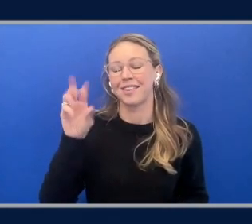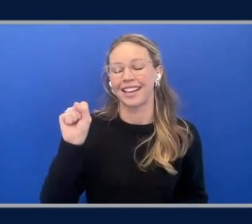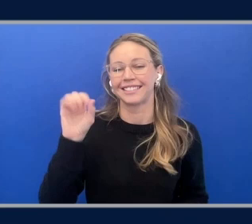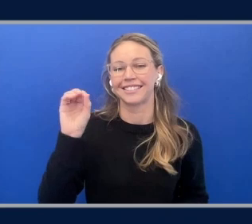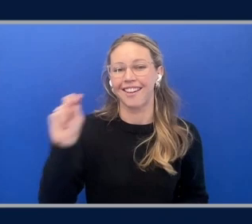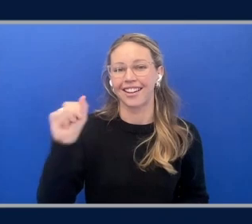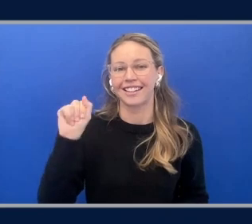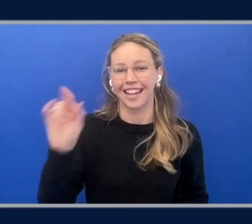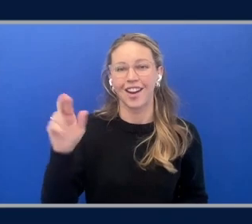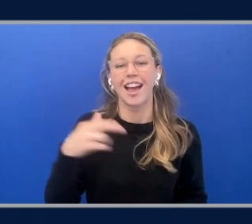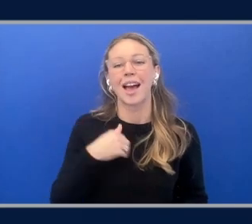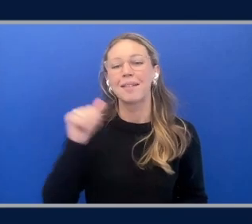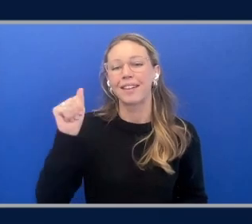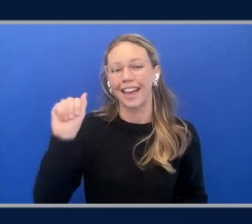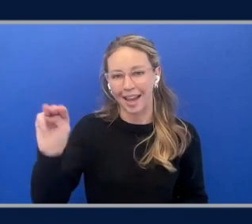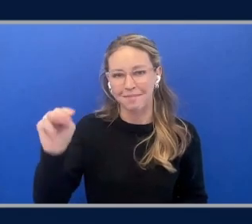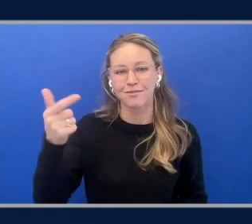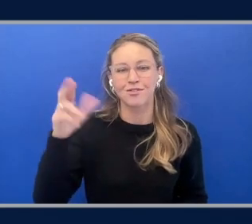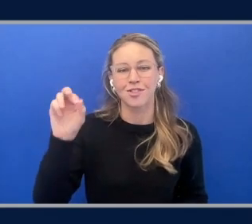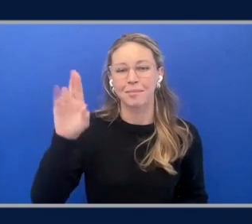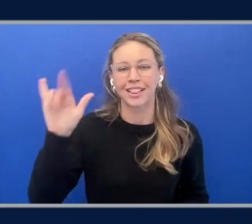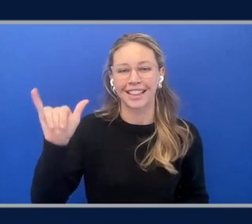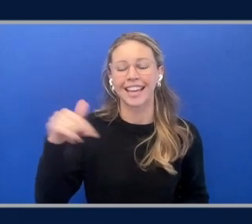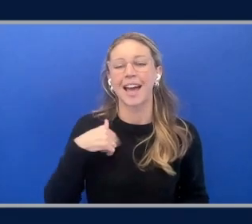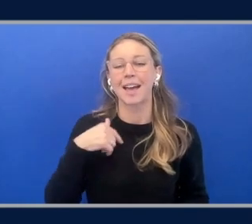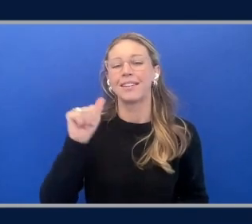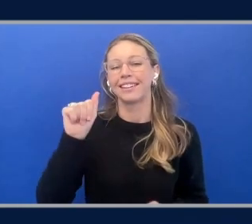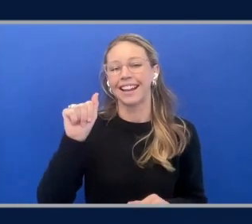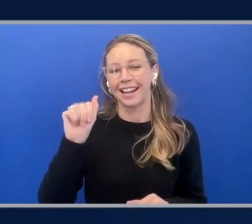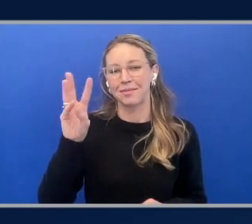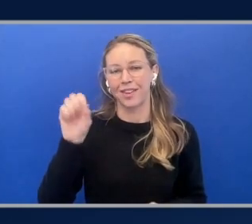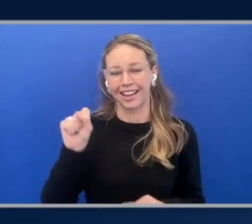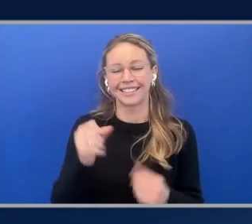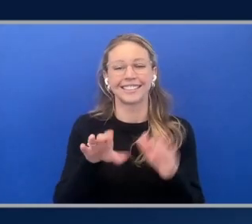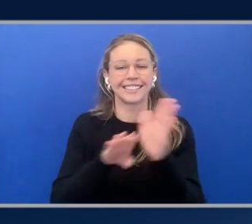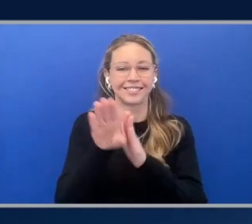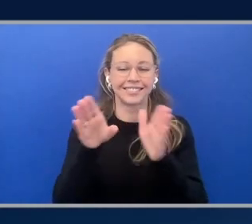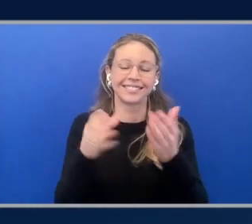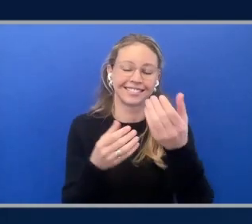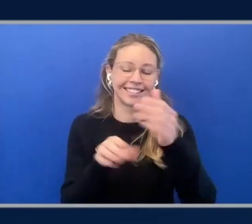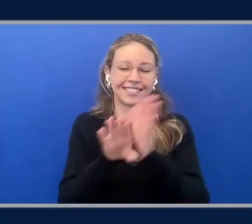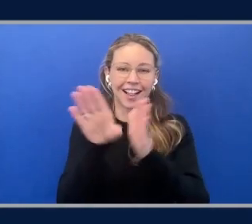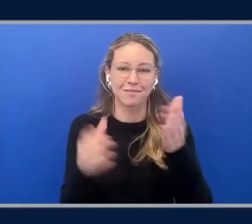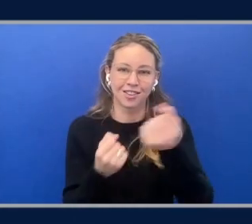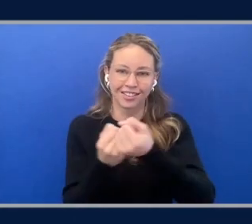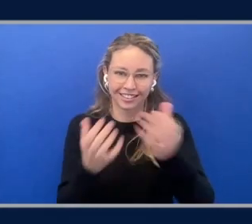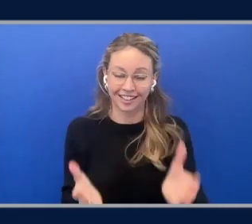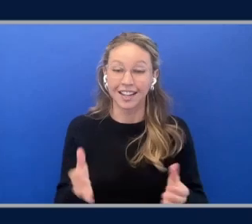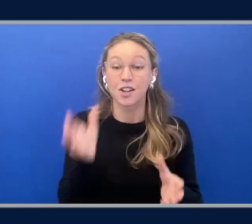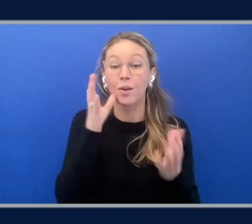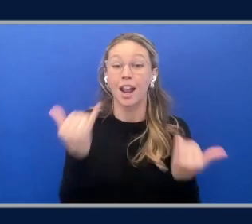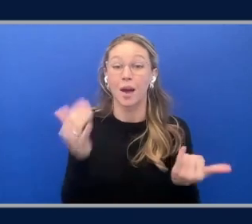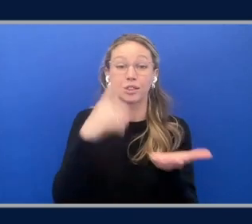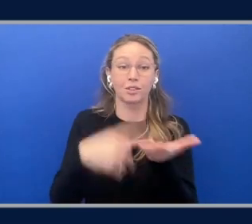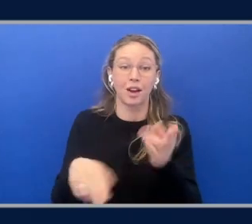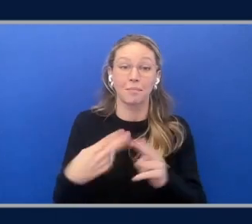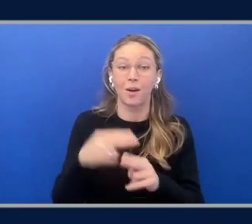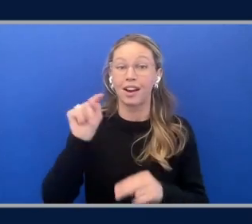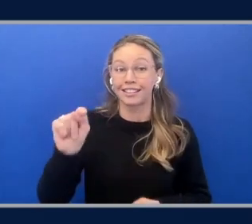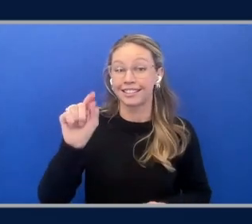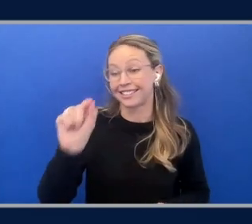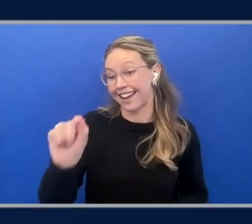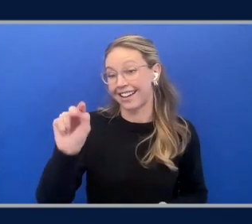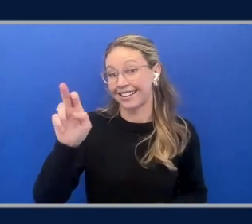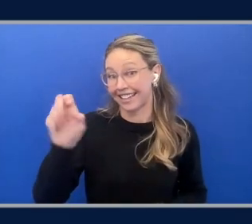here. We're going to be talking one of my favorite areas, actually, .NET, Adrian. But you want to tell the people about yourself